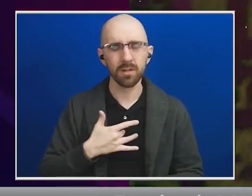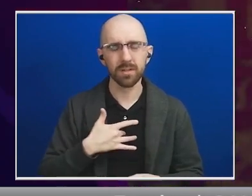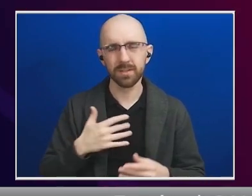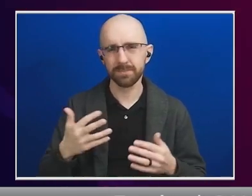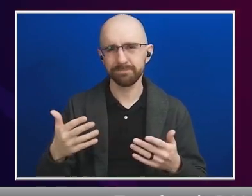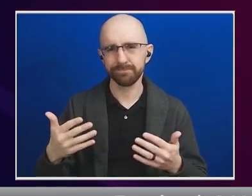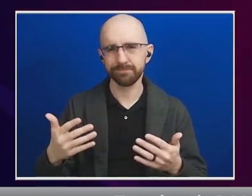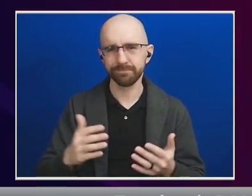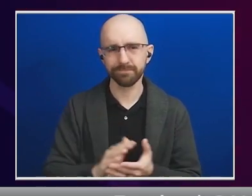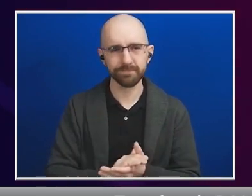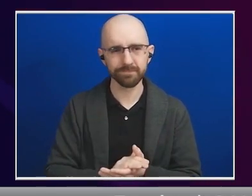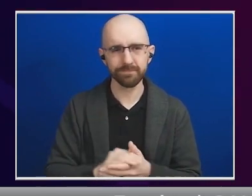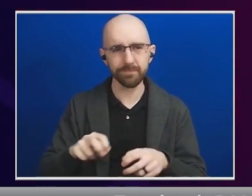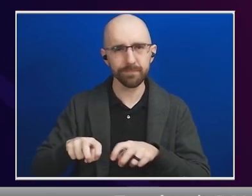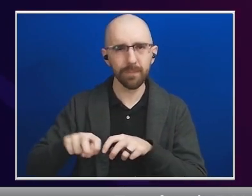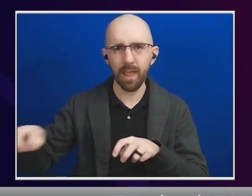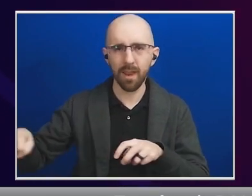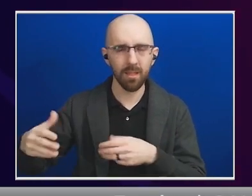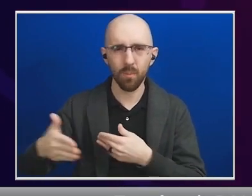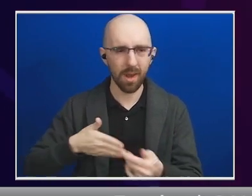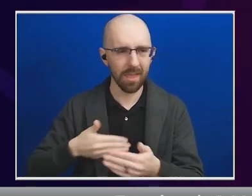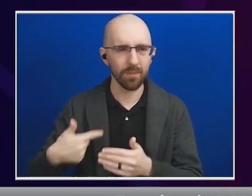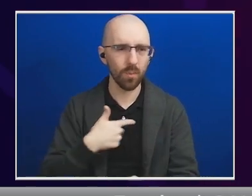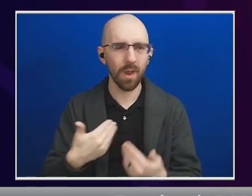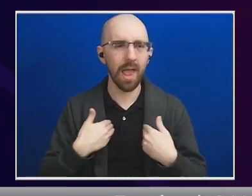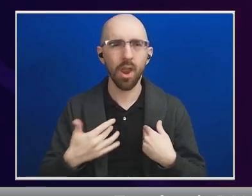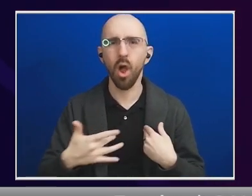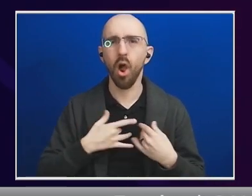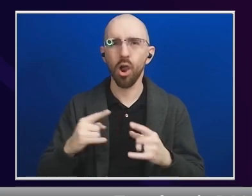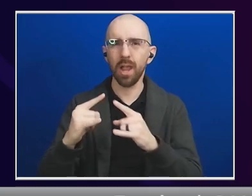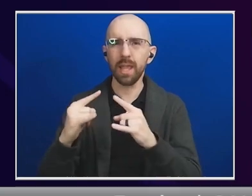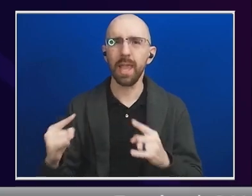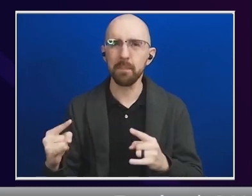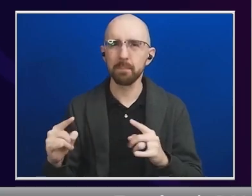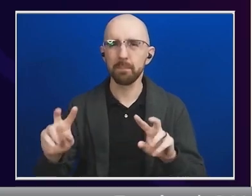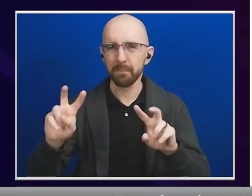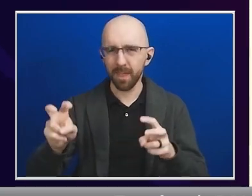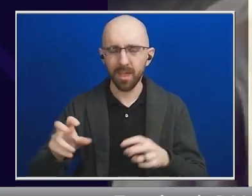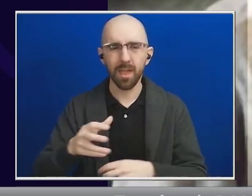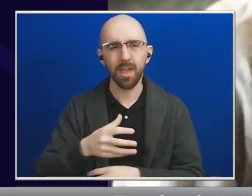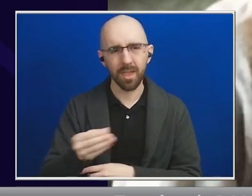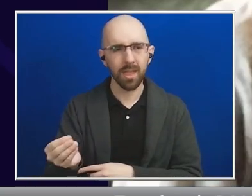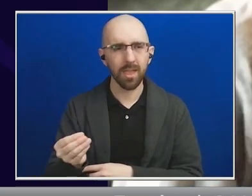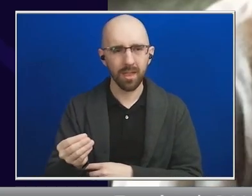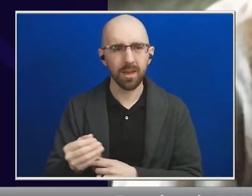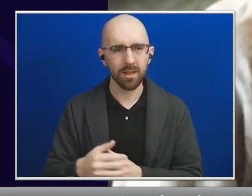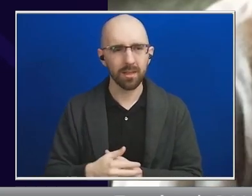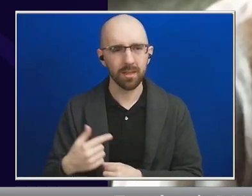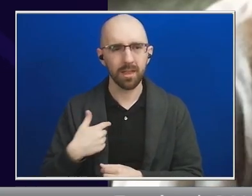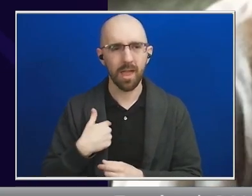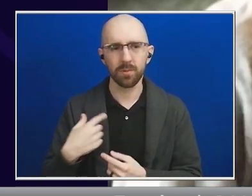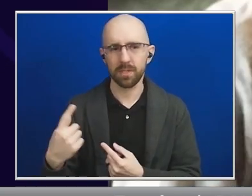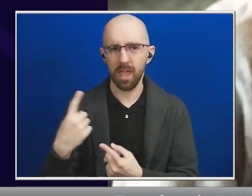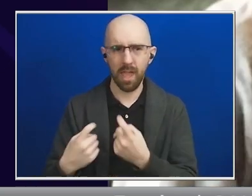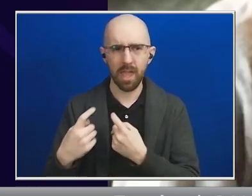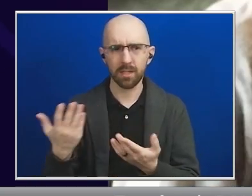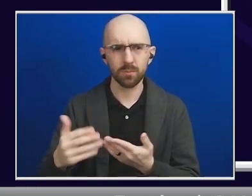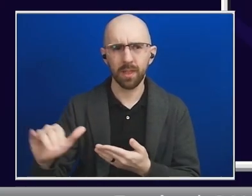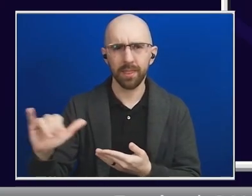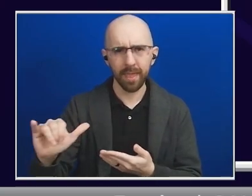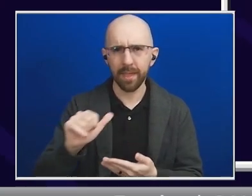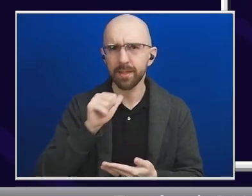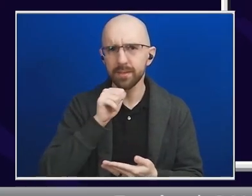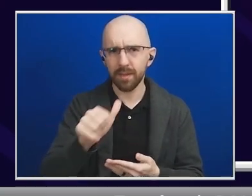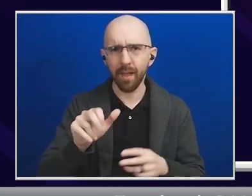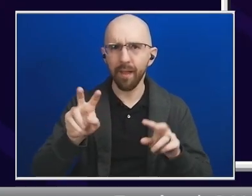panel, whatever, we used to have a heart camp, and I got asked a question, what is it like not to be like normal? Well, the